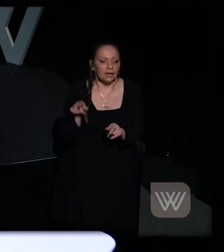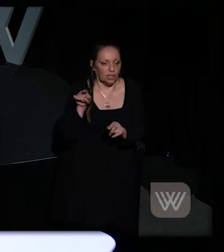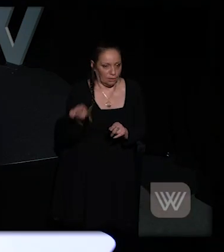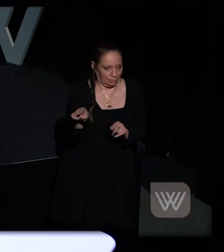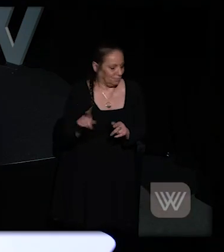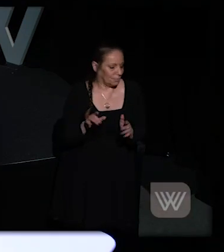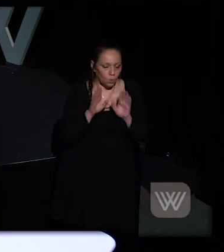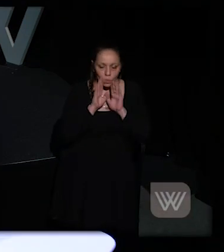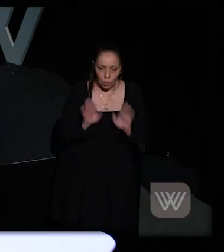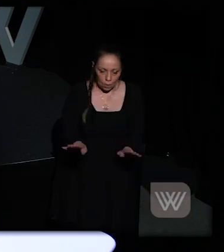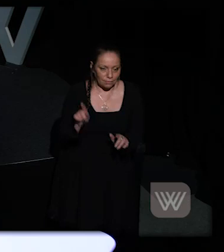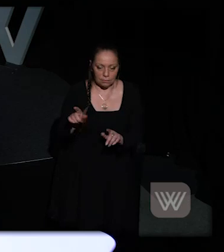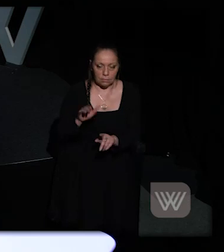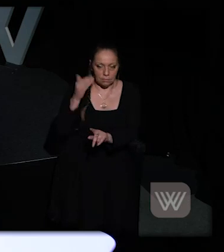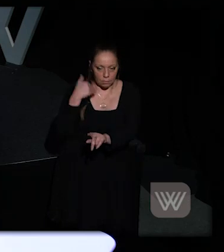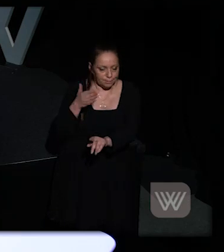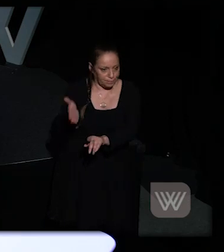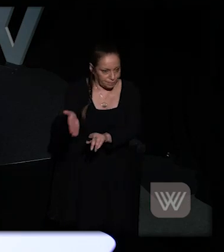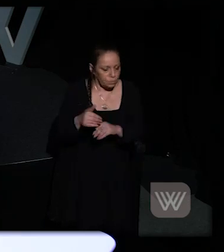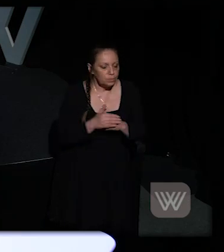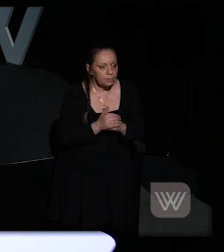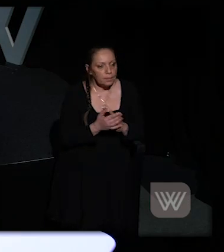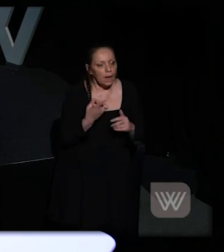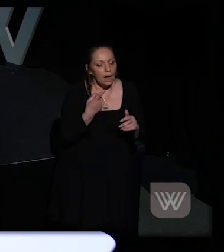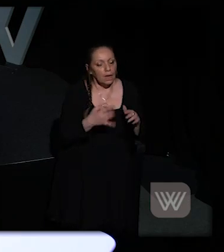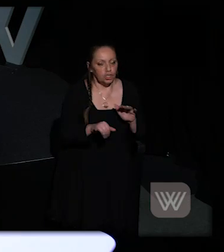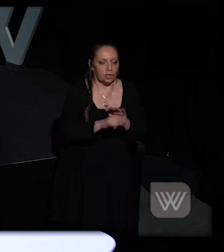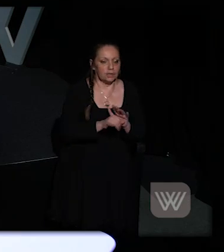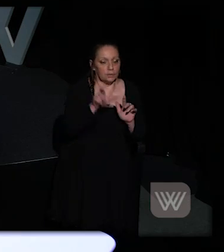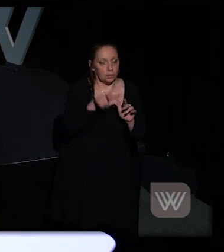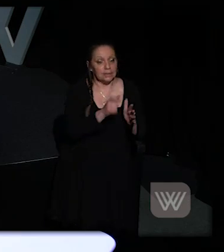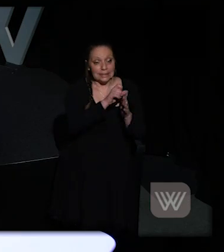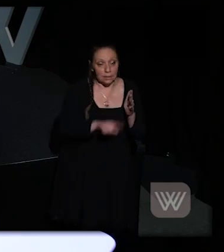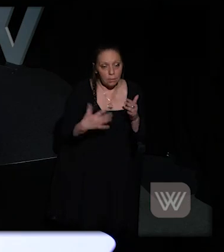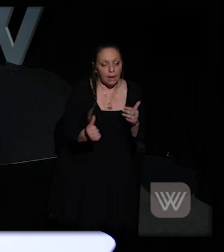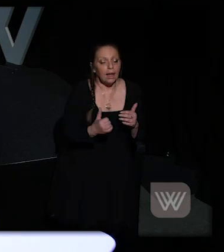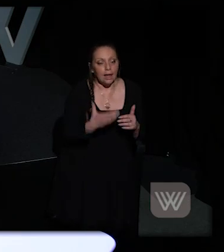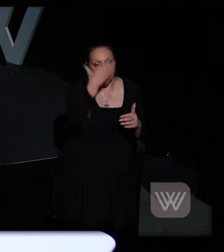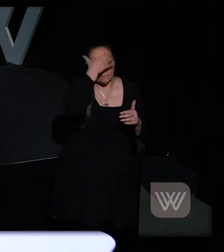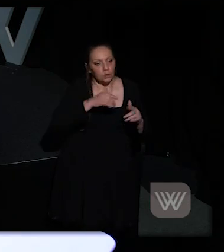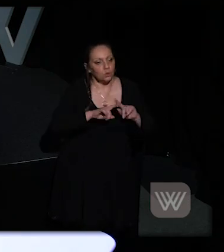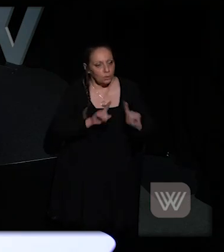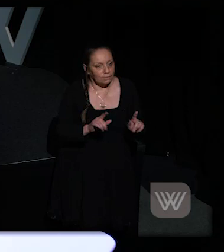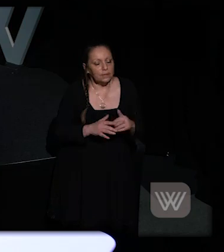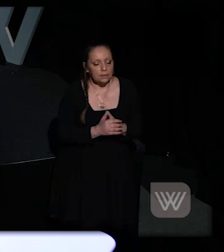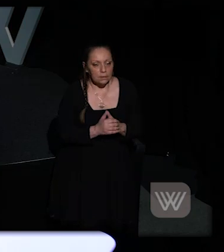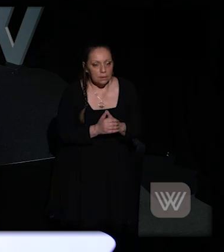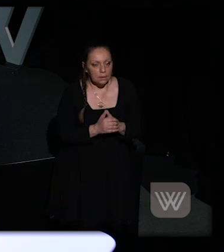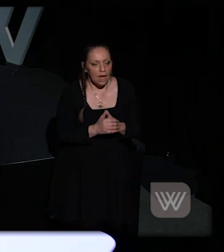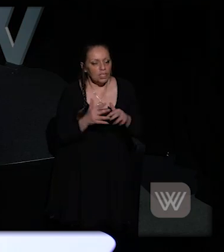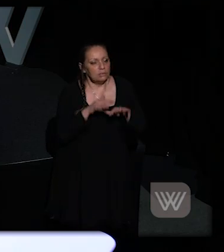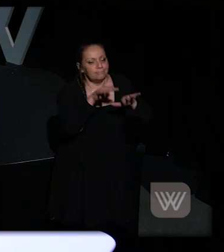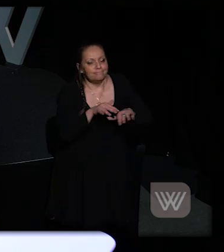totally, Carly's a woman who identifies as someone who has a disability. She has a facial difference, and she got mocked